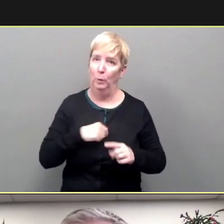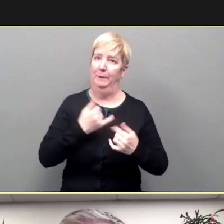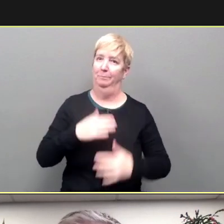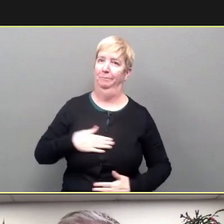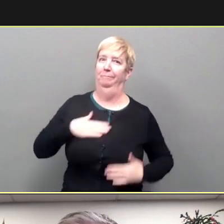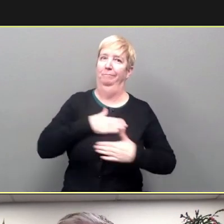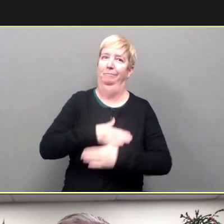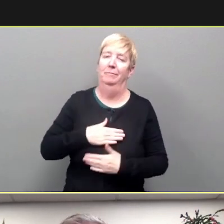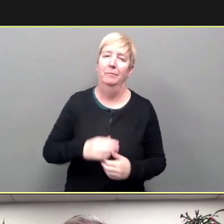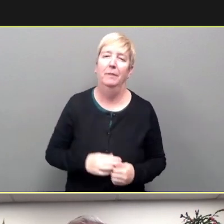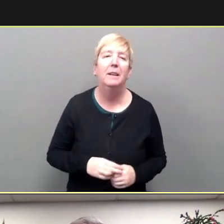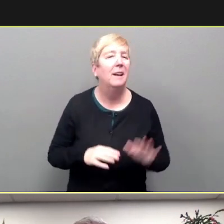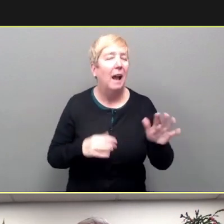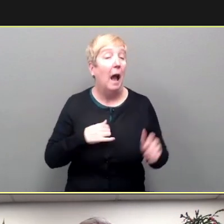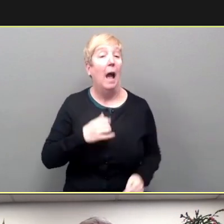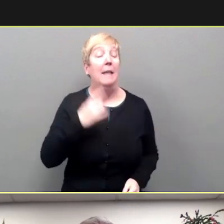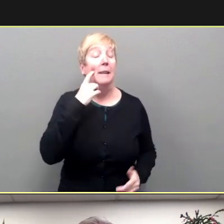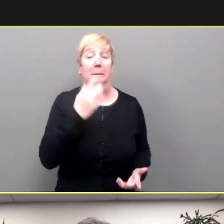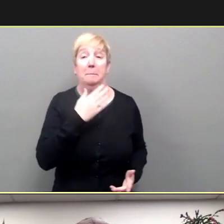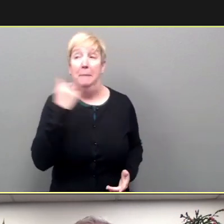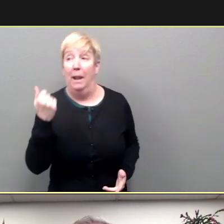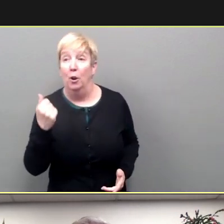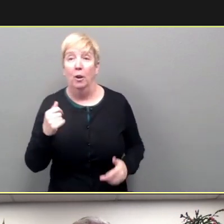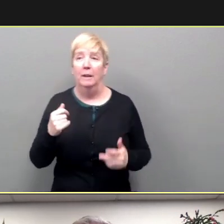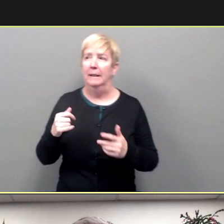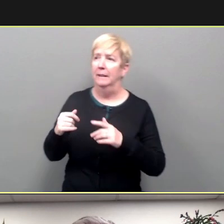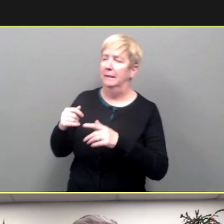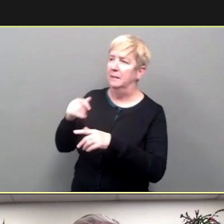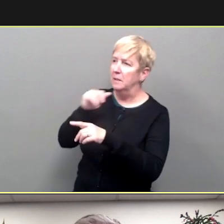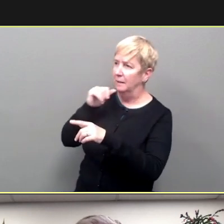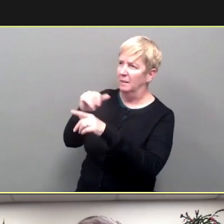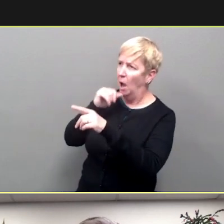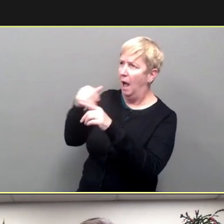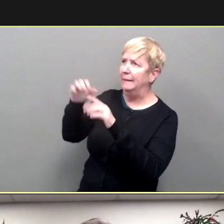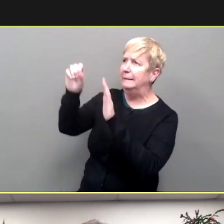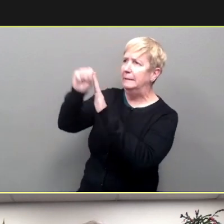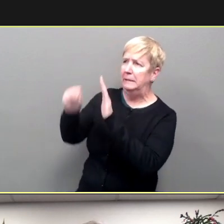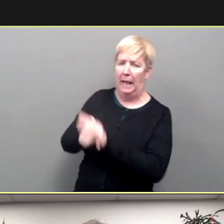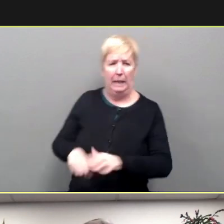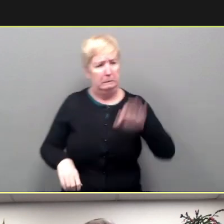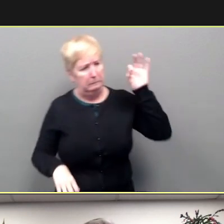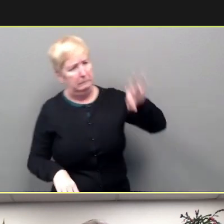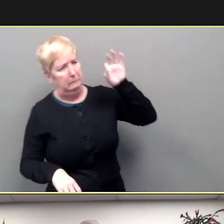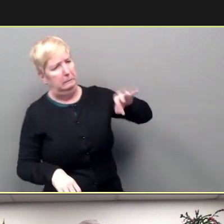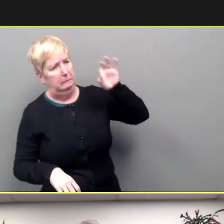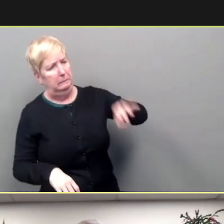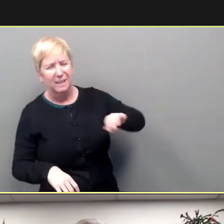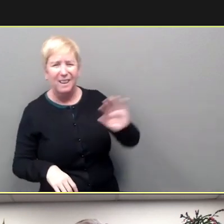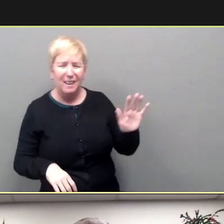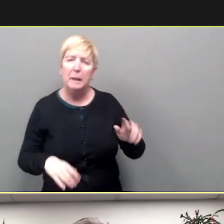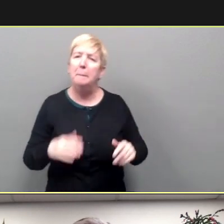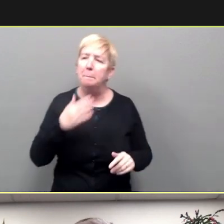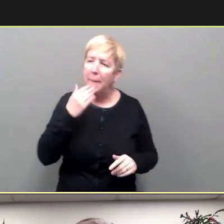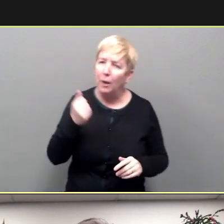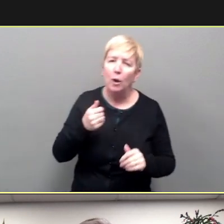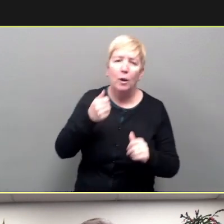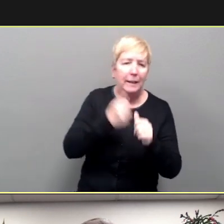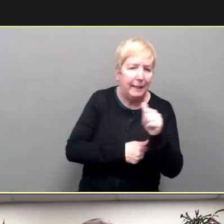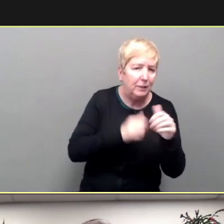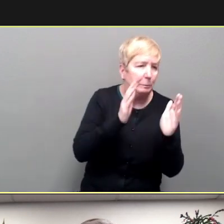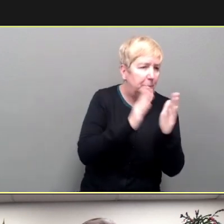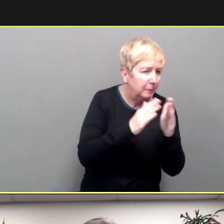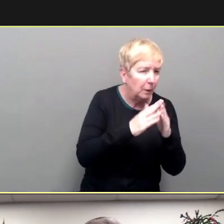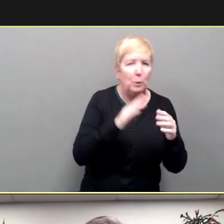the state telling everyone they have to do this, we'd love to see local communities, cities, and individual businesses